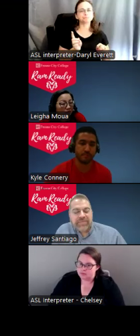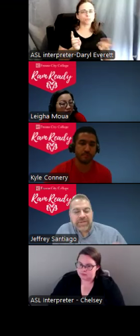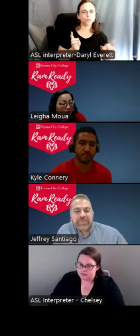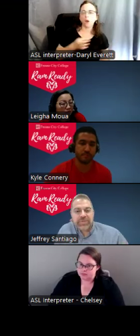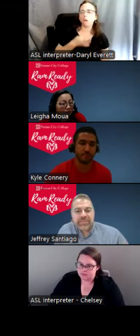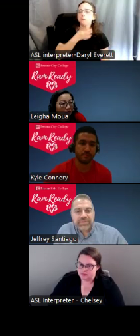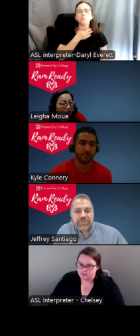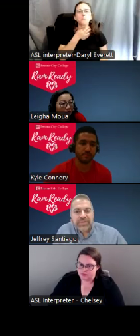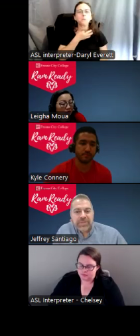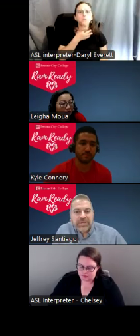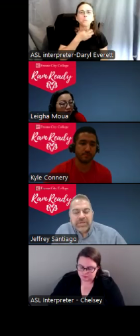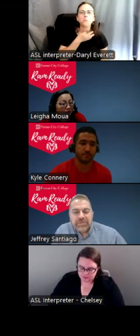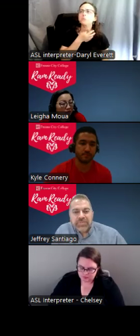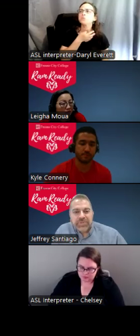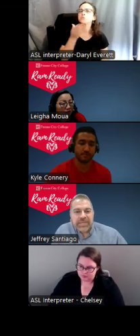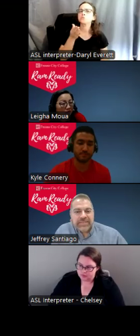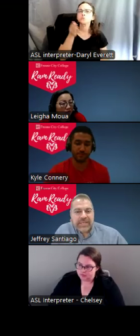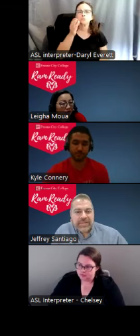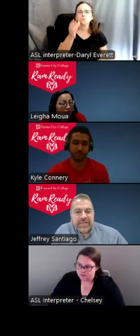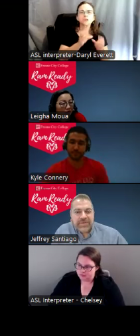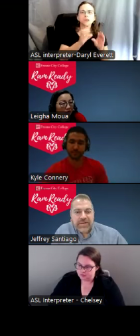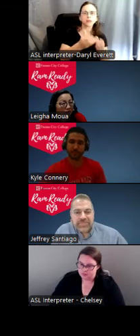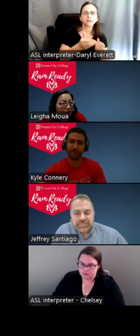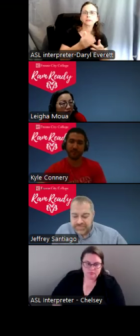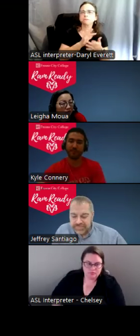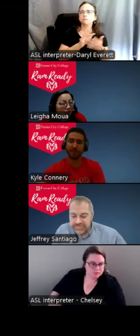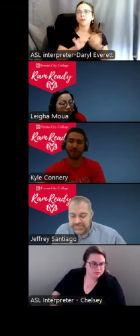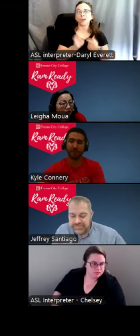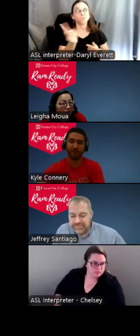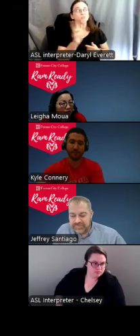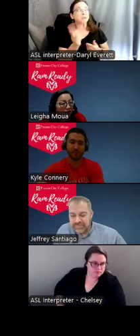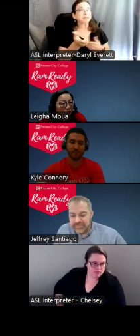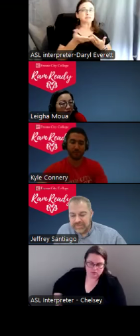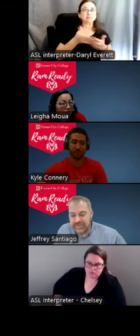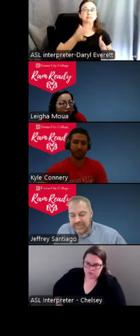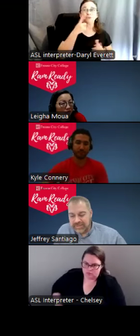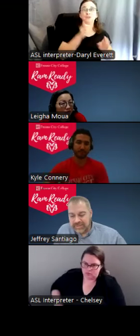courses, or you can't find the room. So don't hesitate to ask for help.